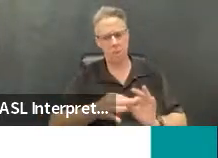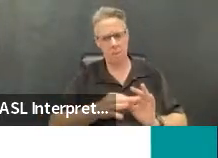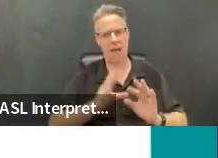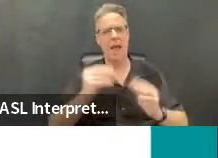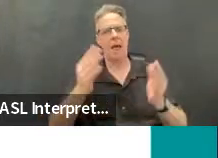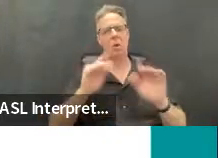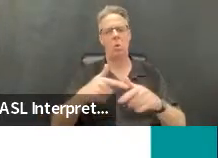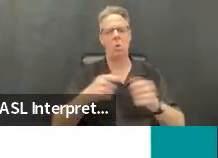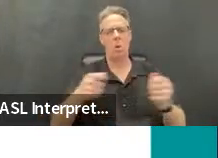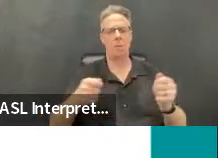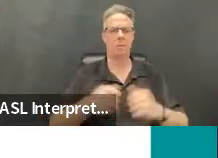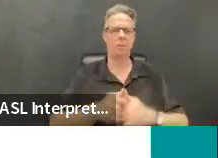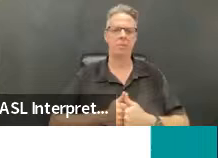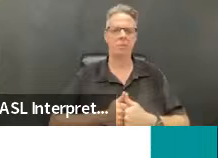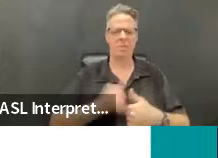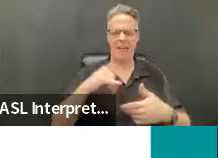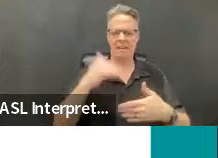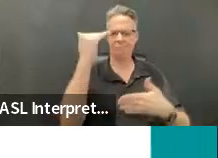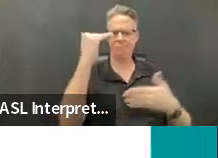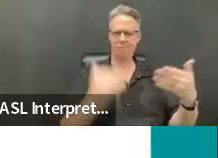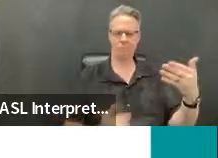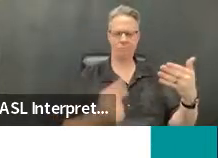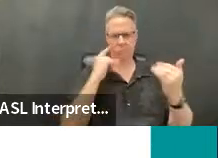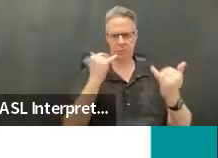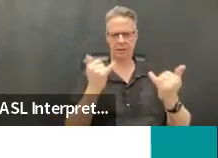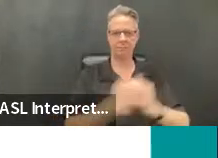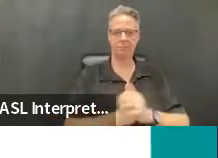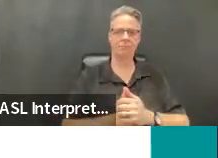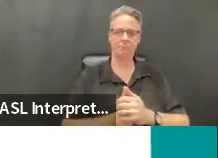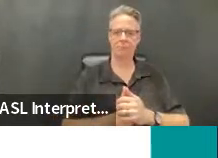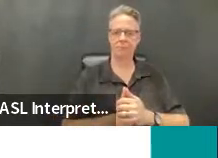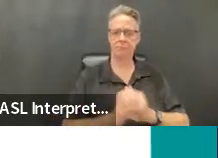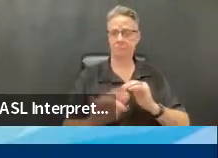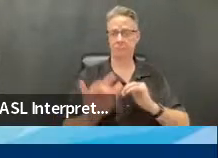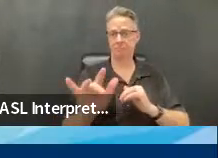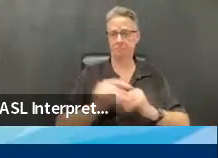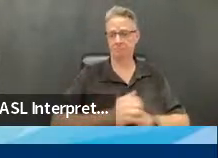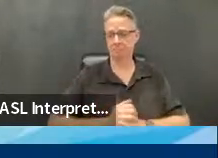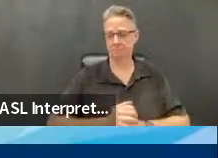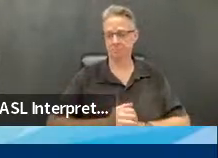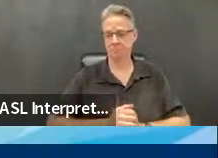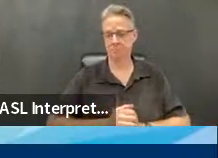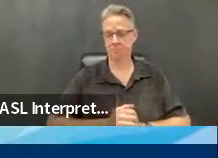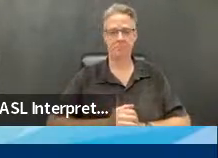up. So I'll pass it back to the next slide, please.